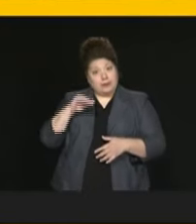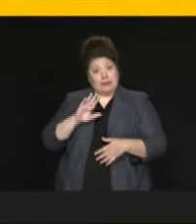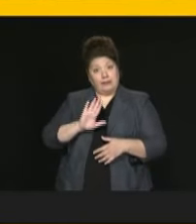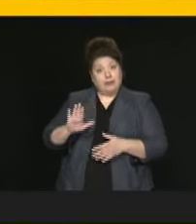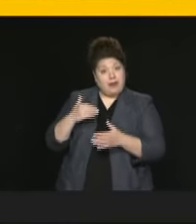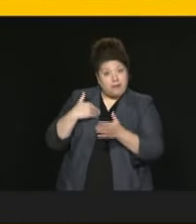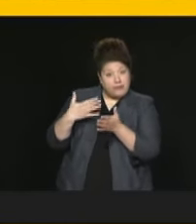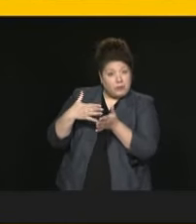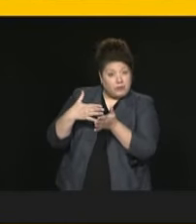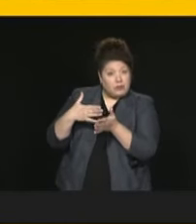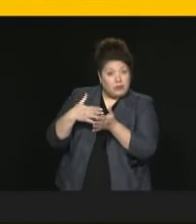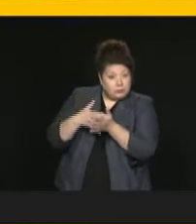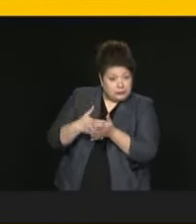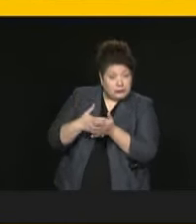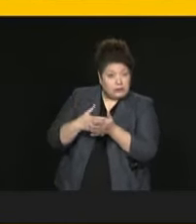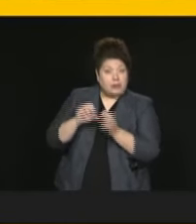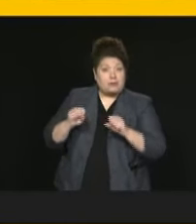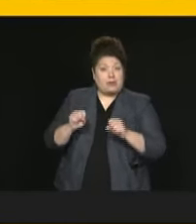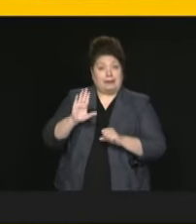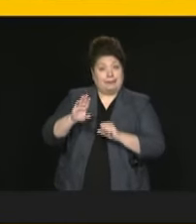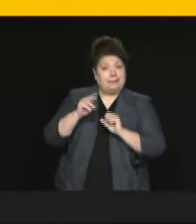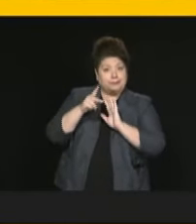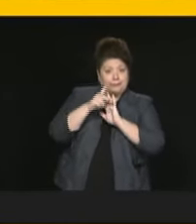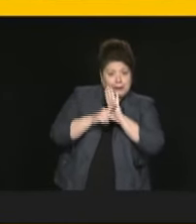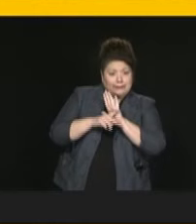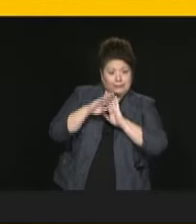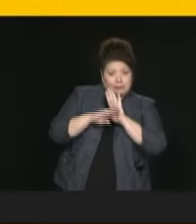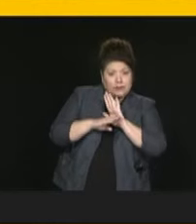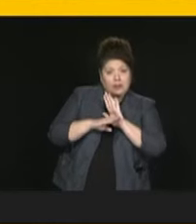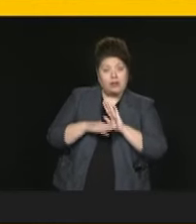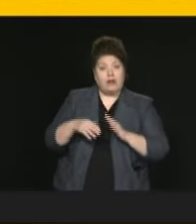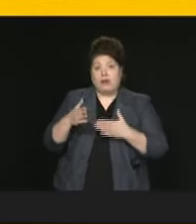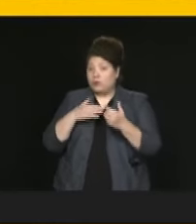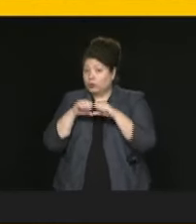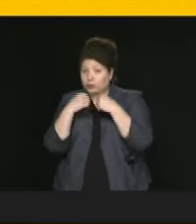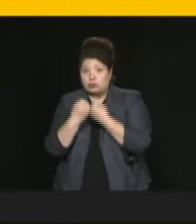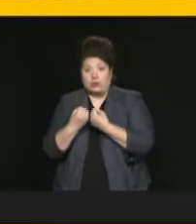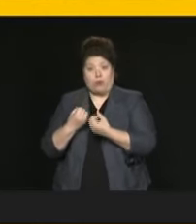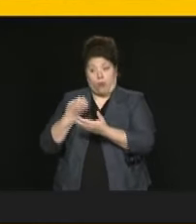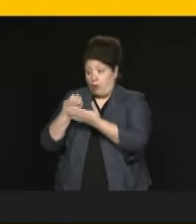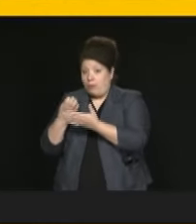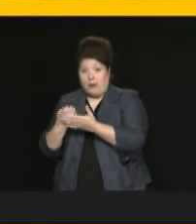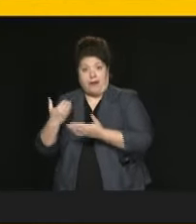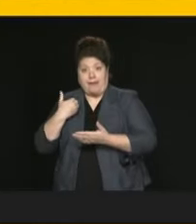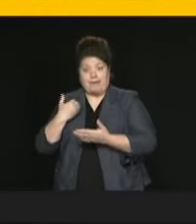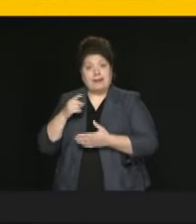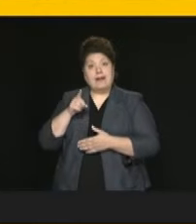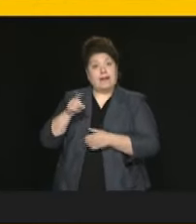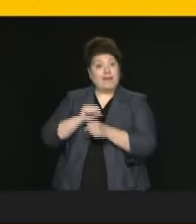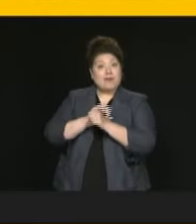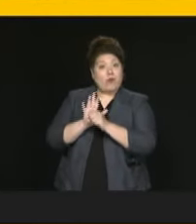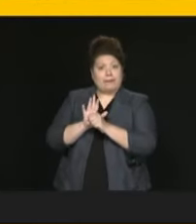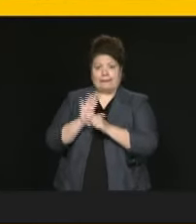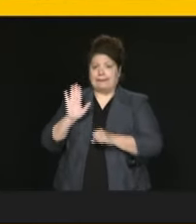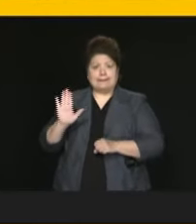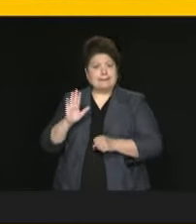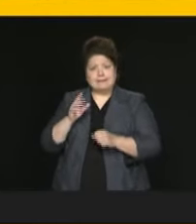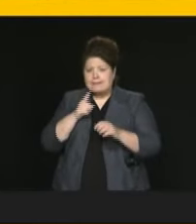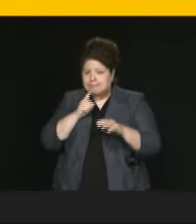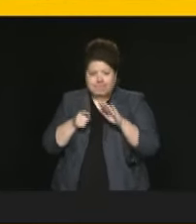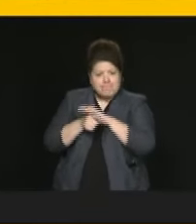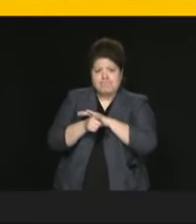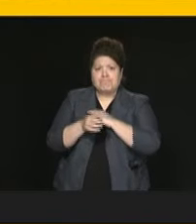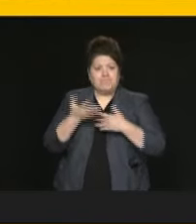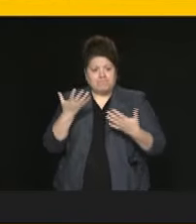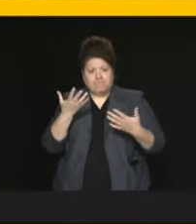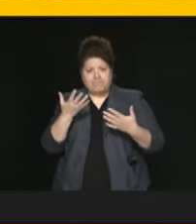economic in nature, this virus will take advantage. If we are willing to give what it takes to address these weaknesses in long-term care